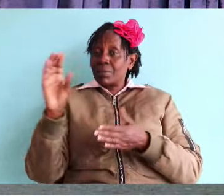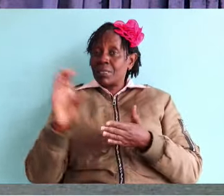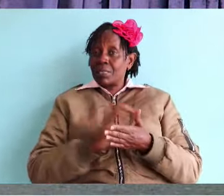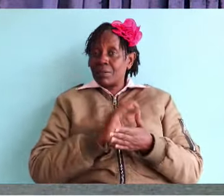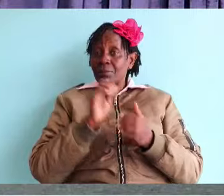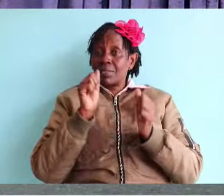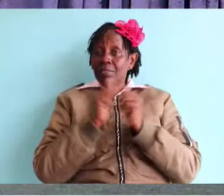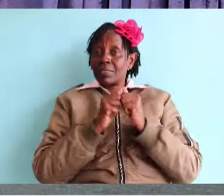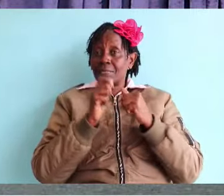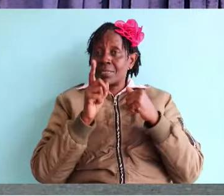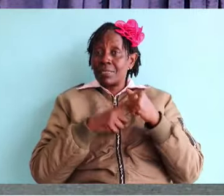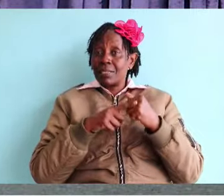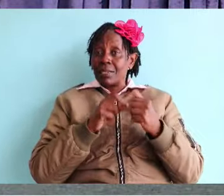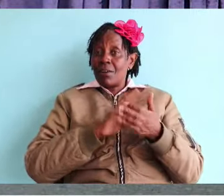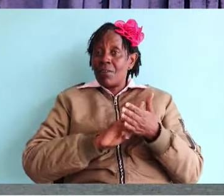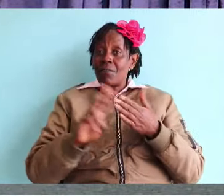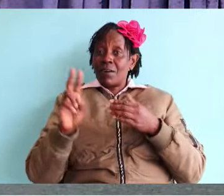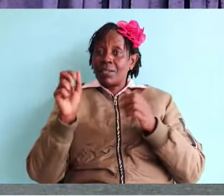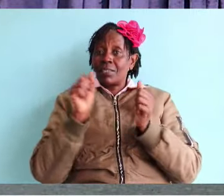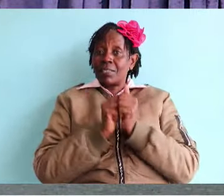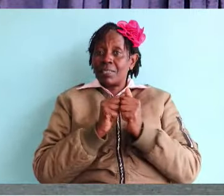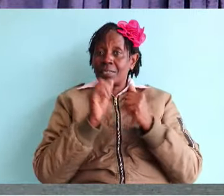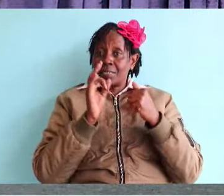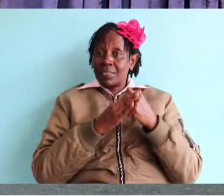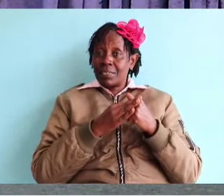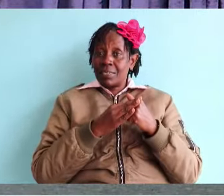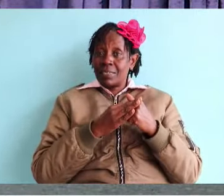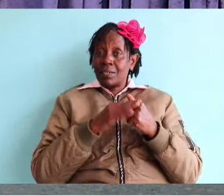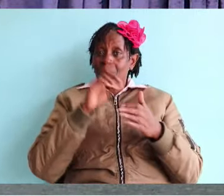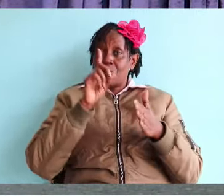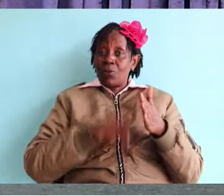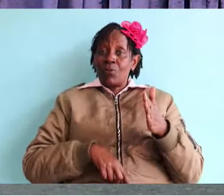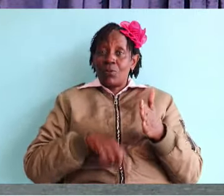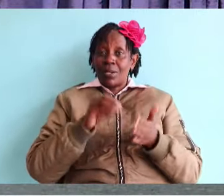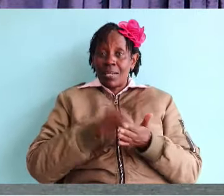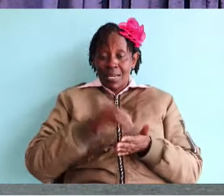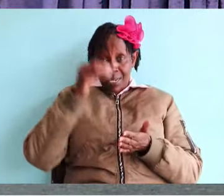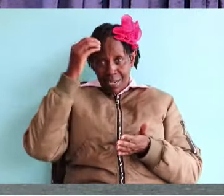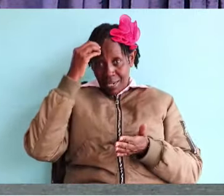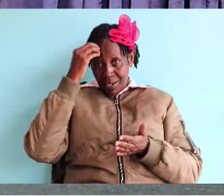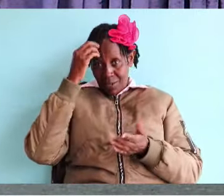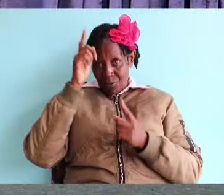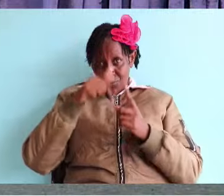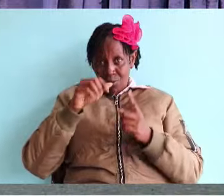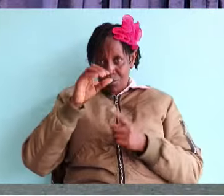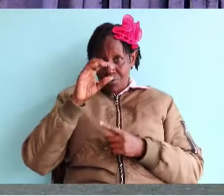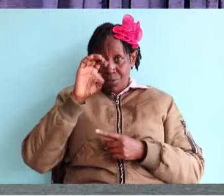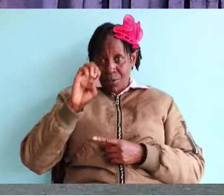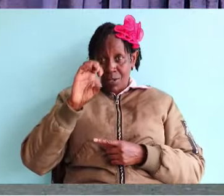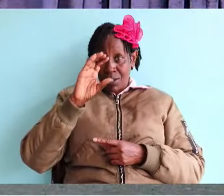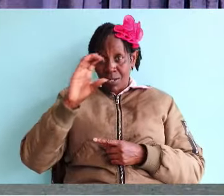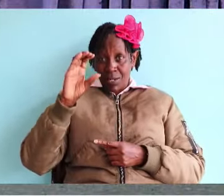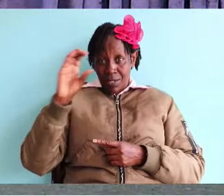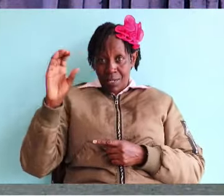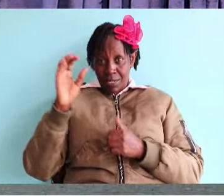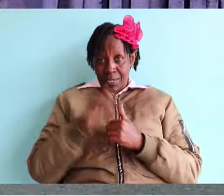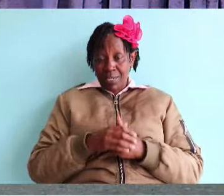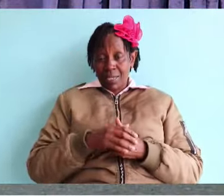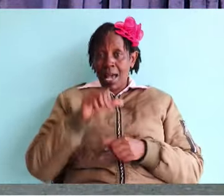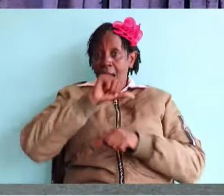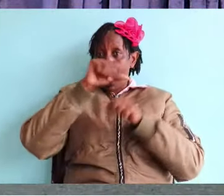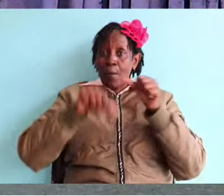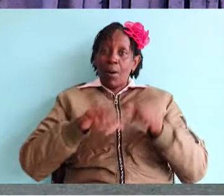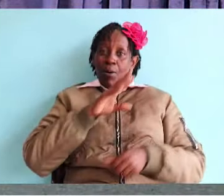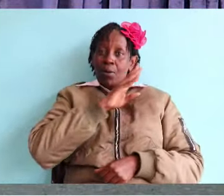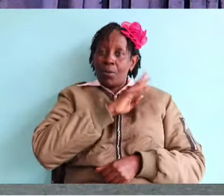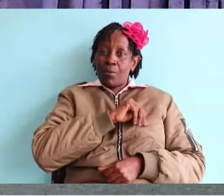word that I like from this Ecclesiastes chapter 7 and verse 8 is the word patience.